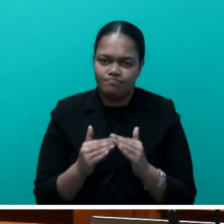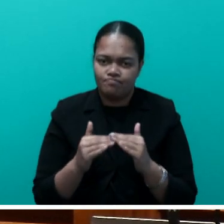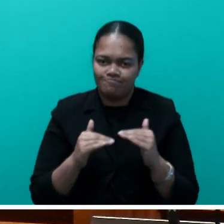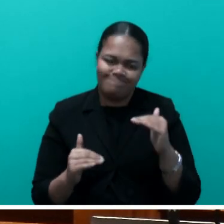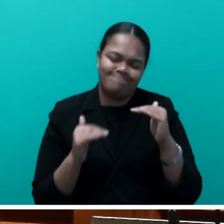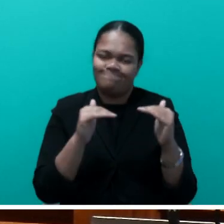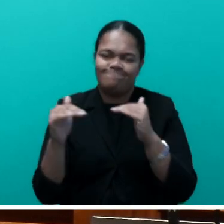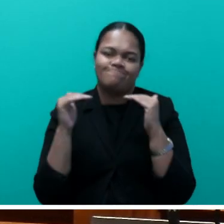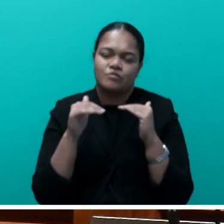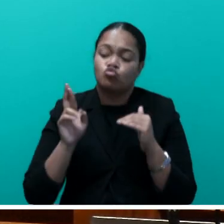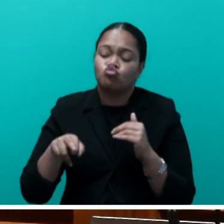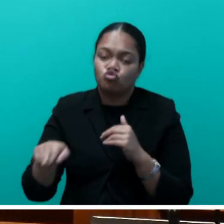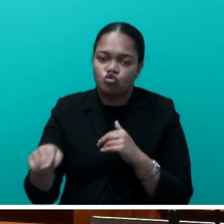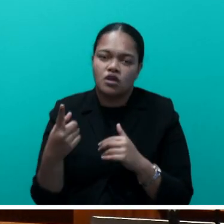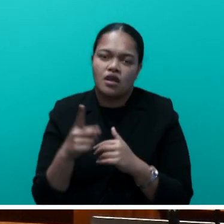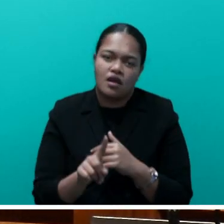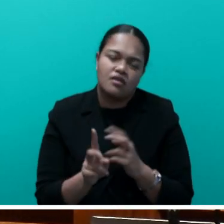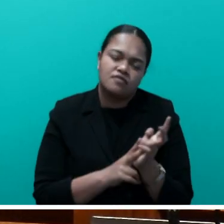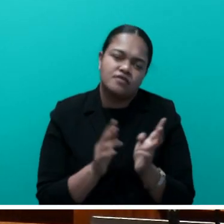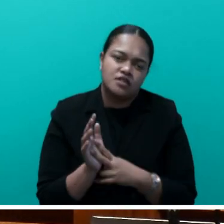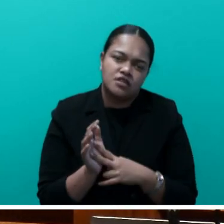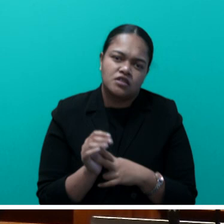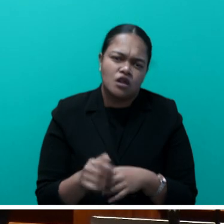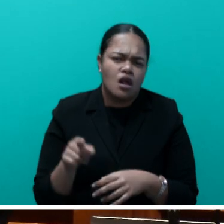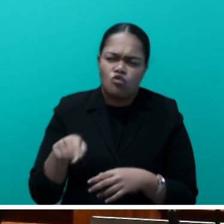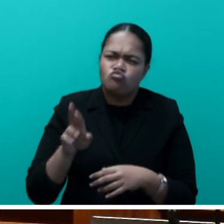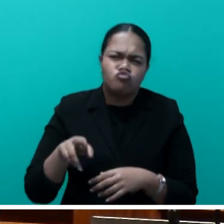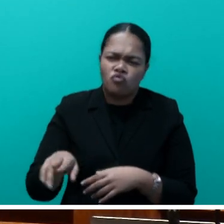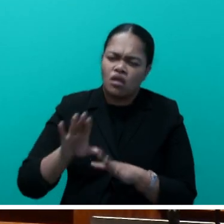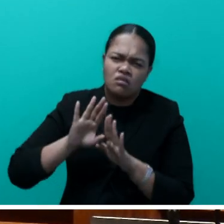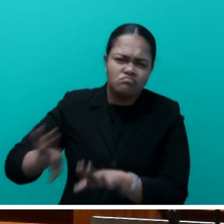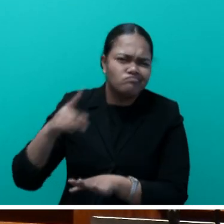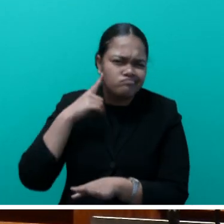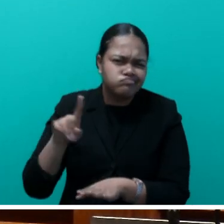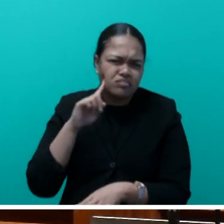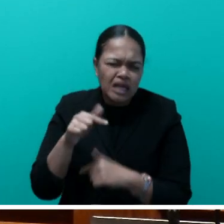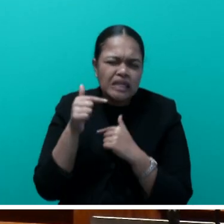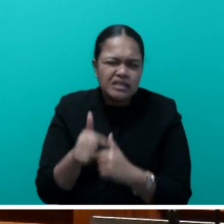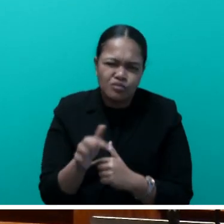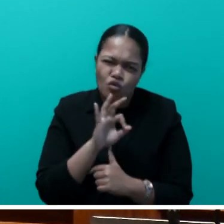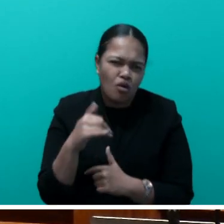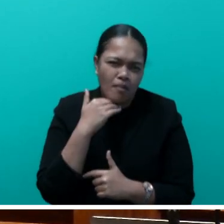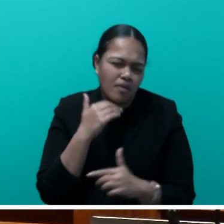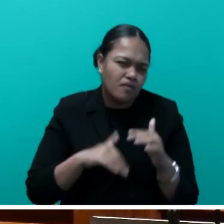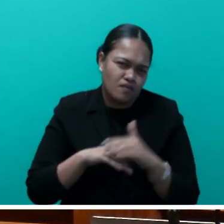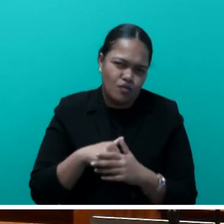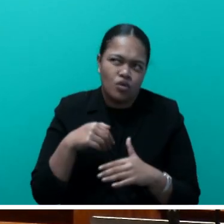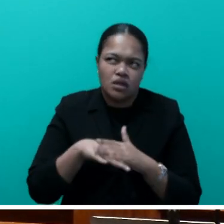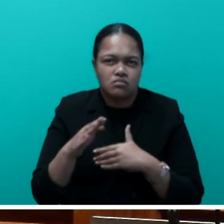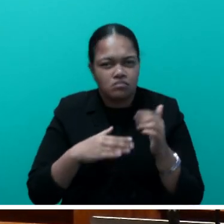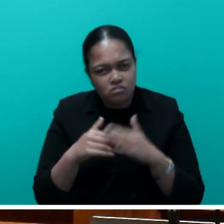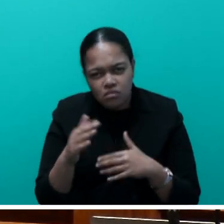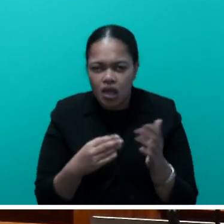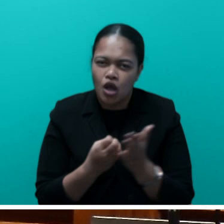areas. Our rural people have long been marginalized, with limited access to essential services, infrastructure, and